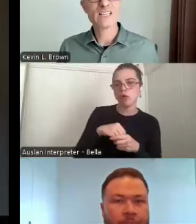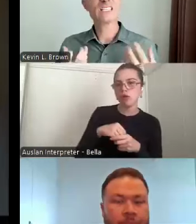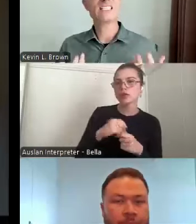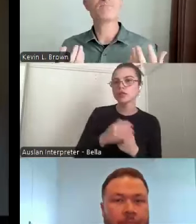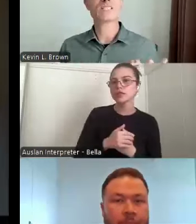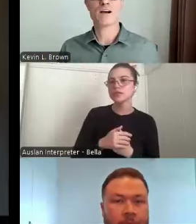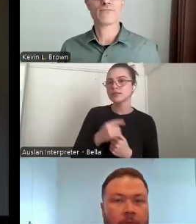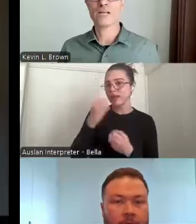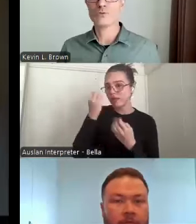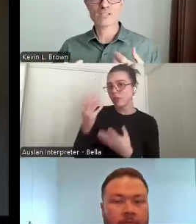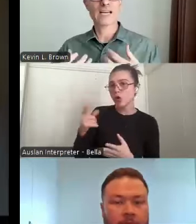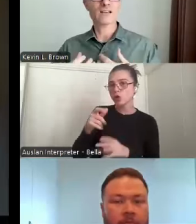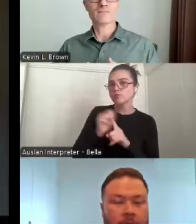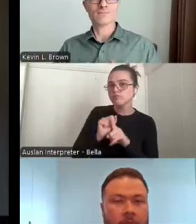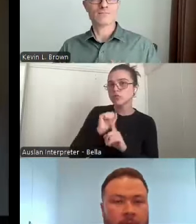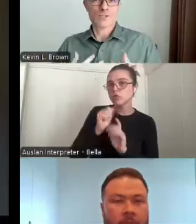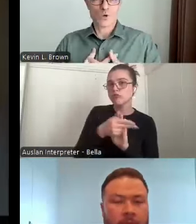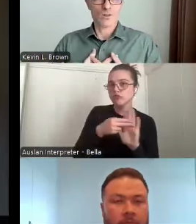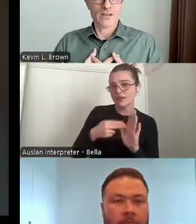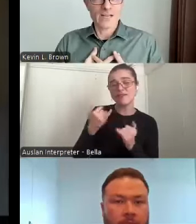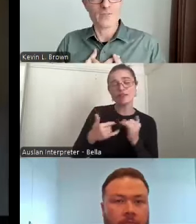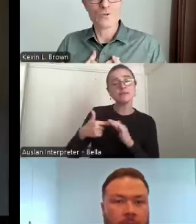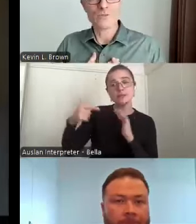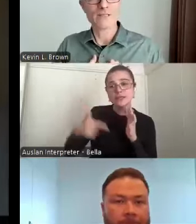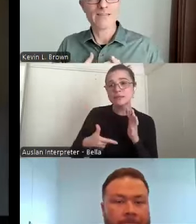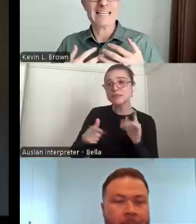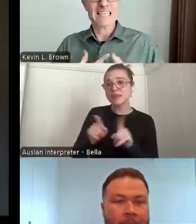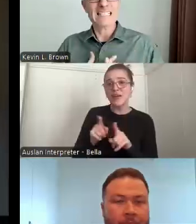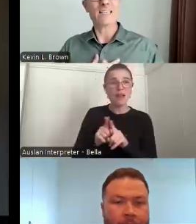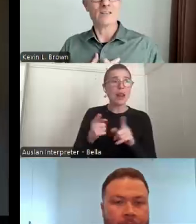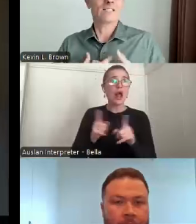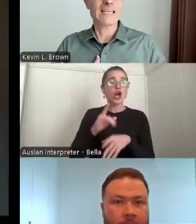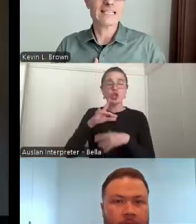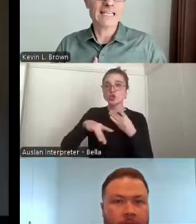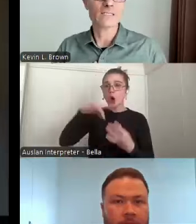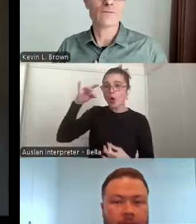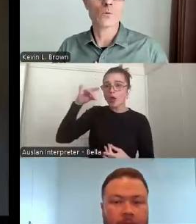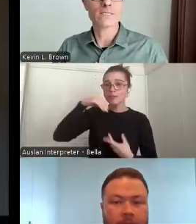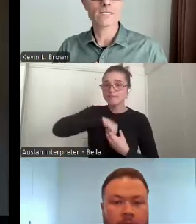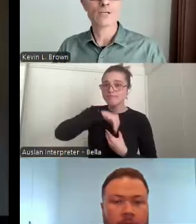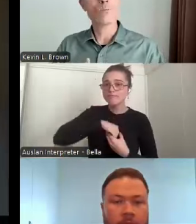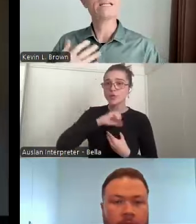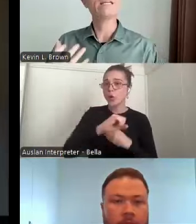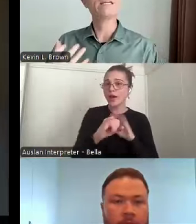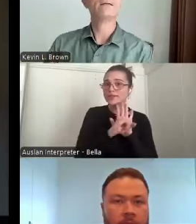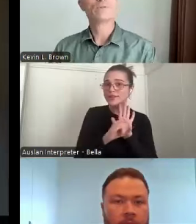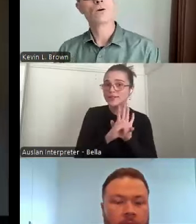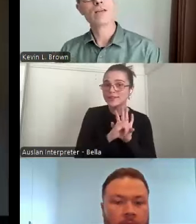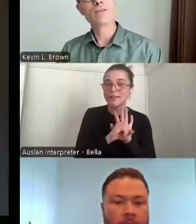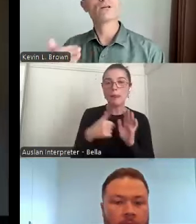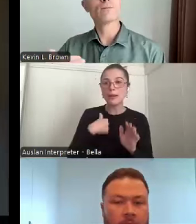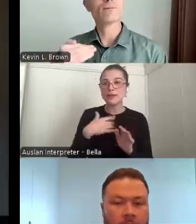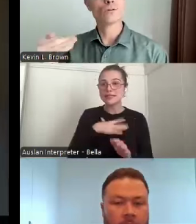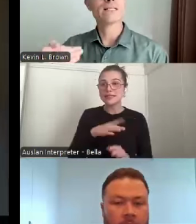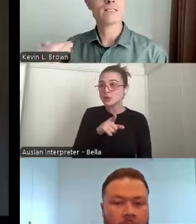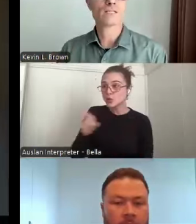brand. This is deep stuff. You know, just like the soul of an individual, the identity, this is the identity of the organization. And we need you, you know,